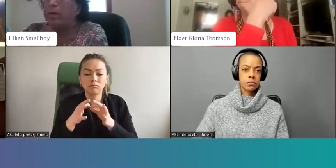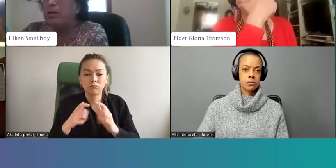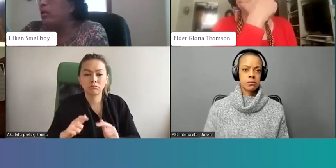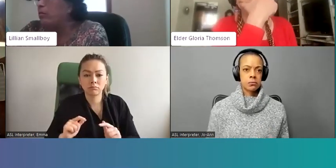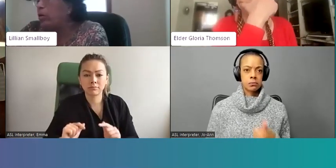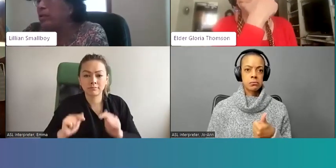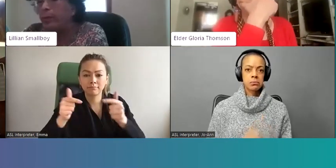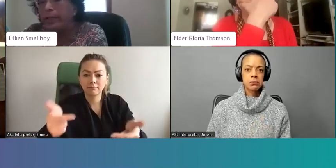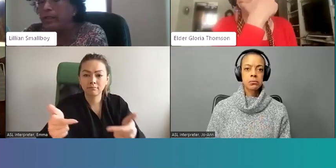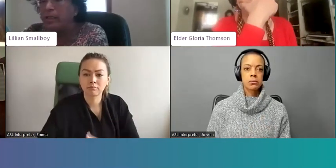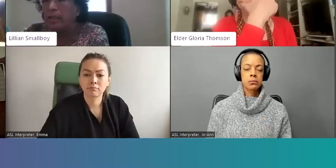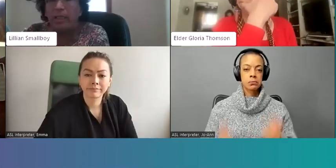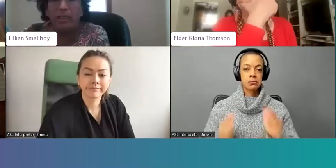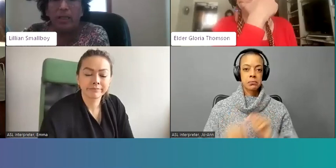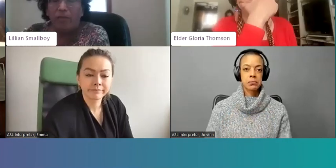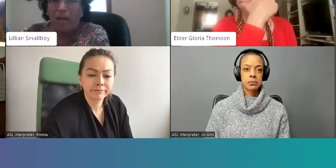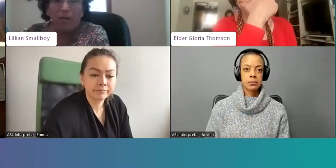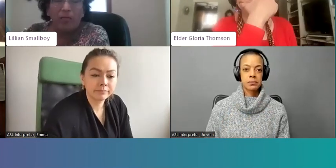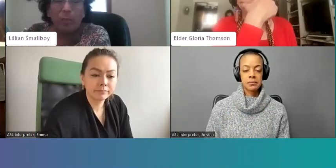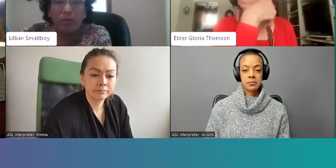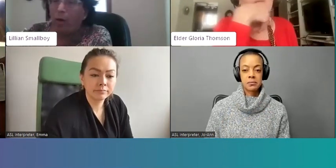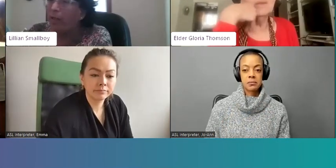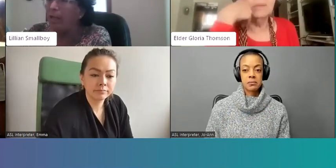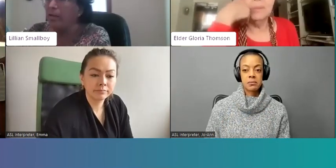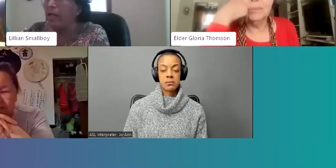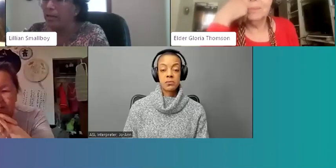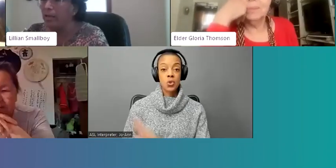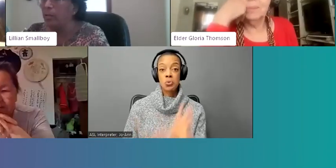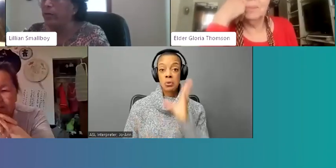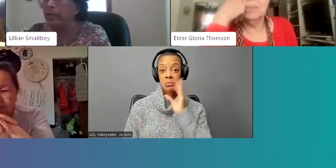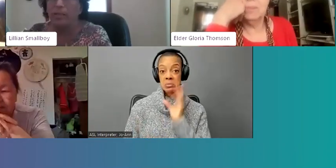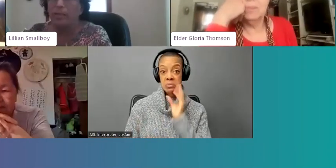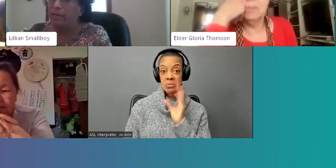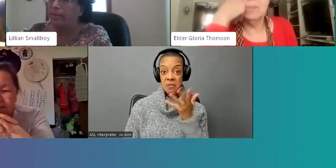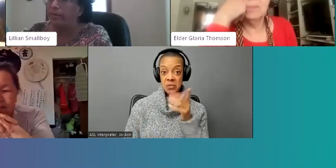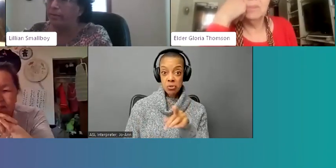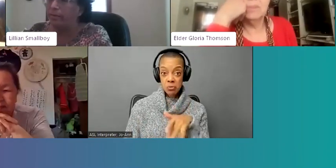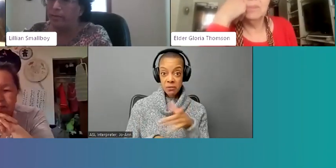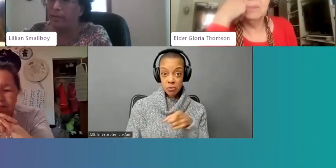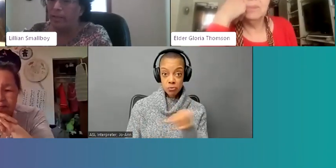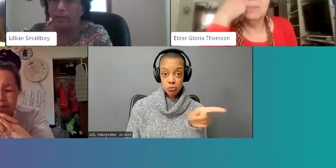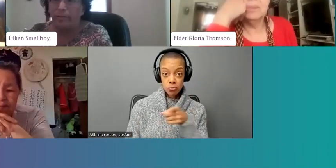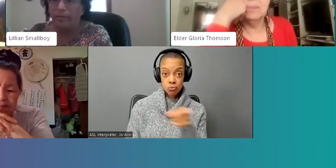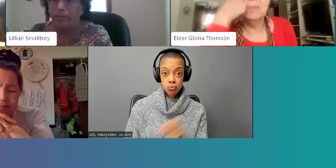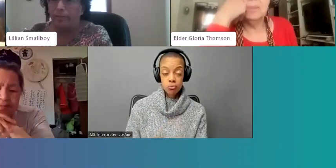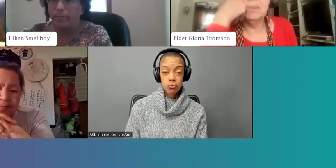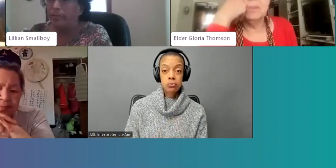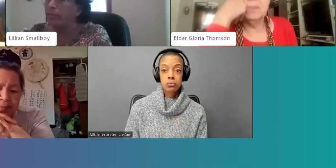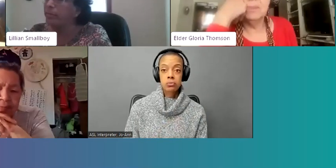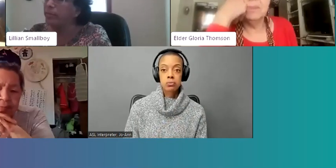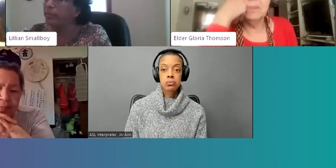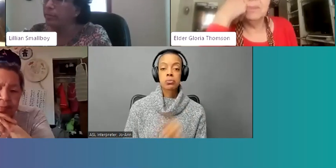Or maybe share your experience in have you ever been part of that experience? I think